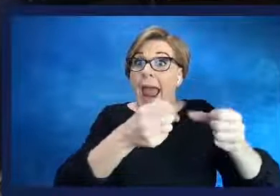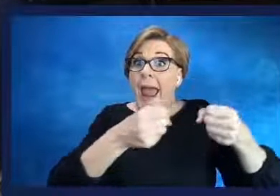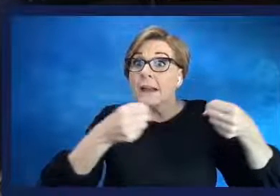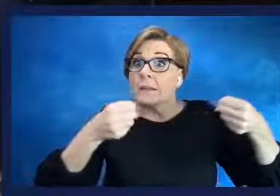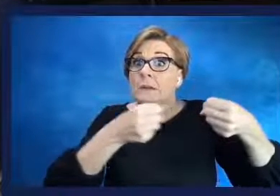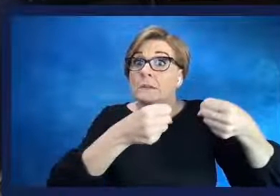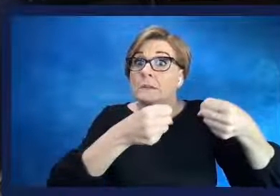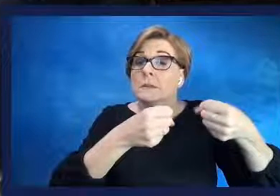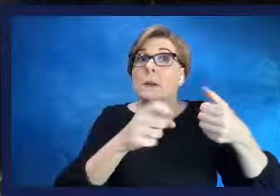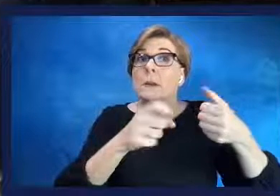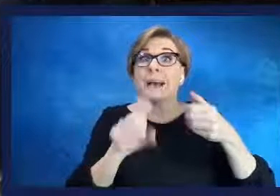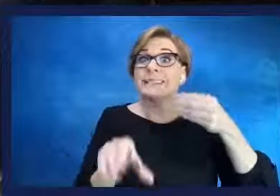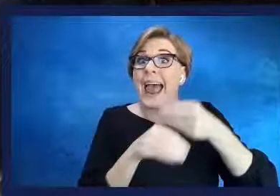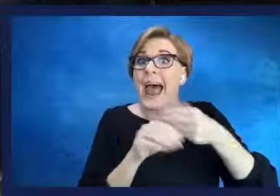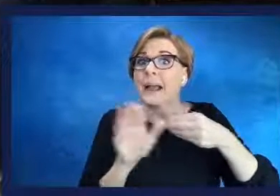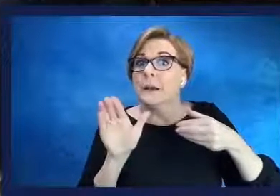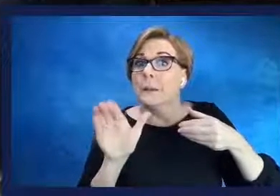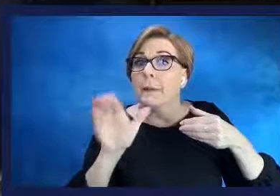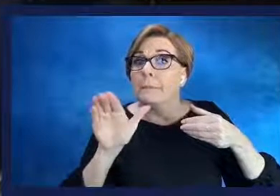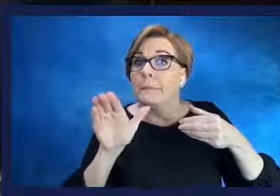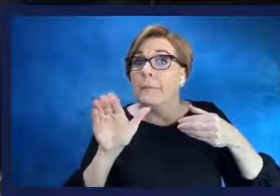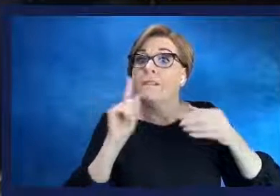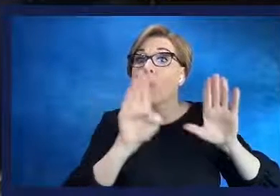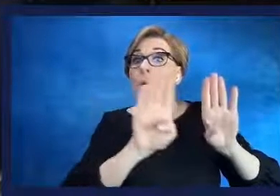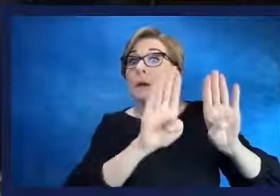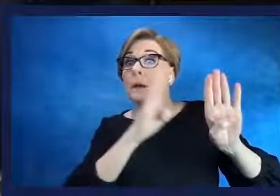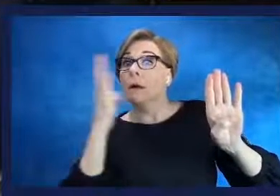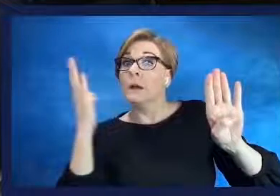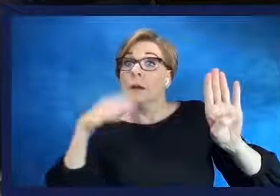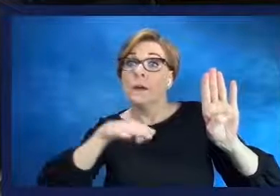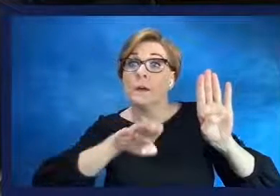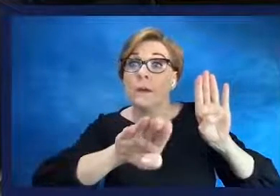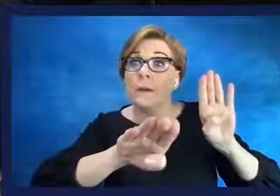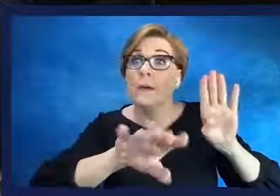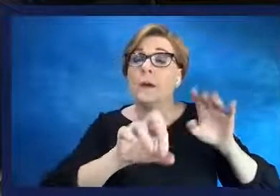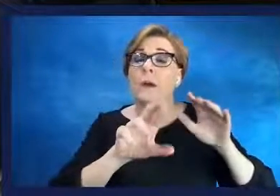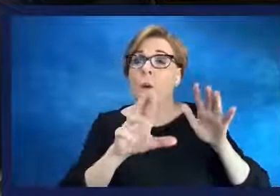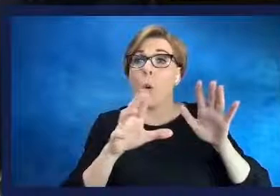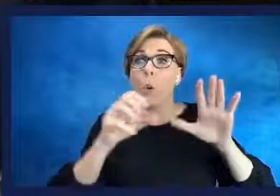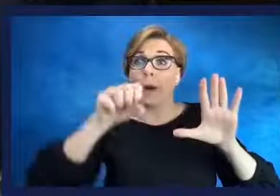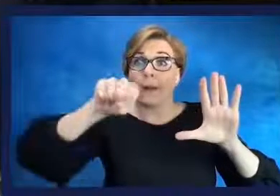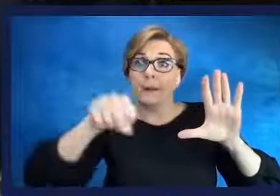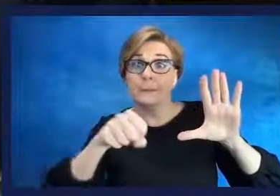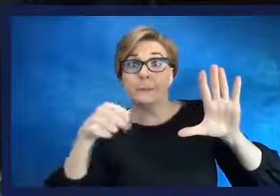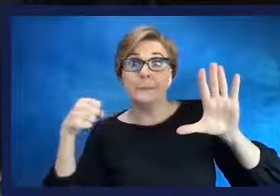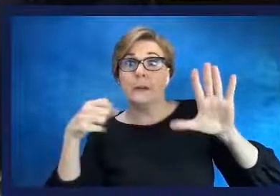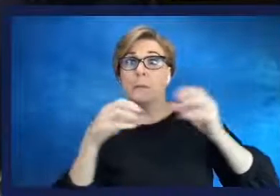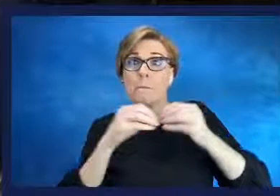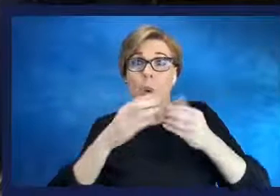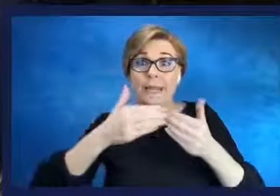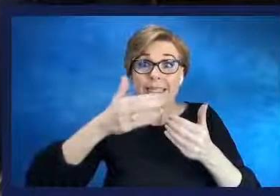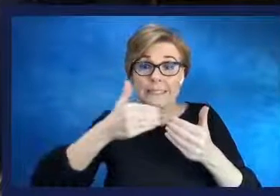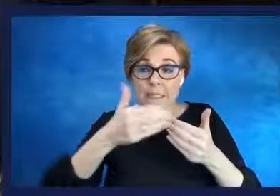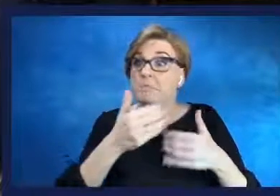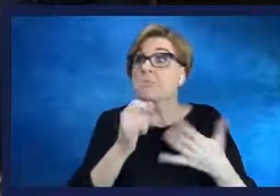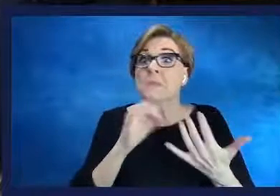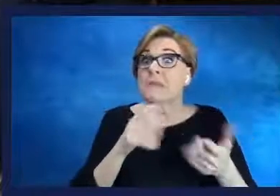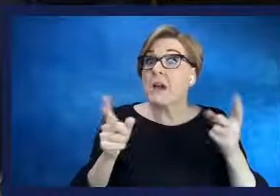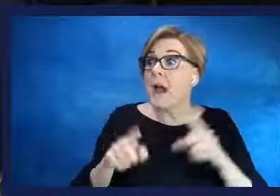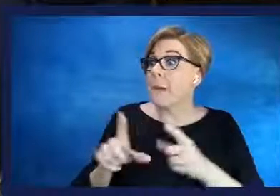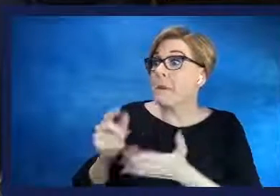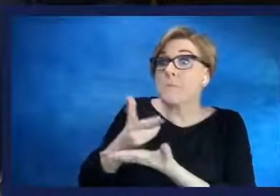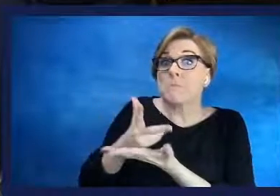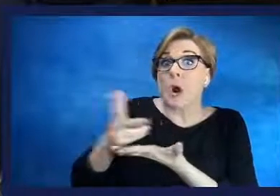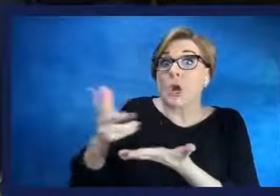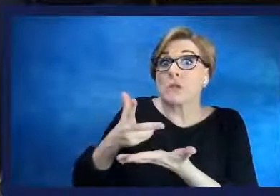to that or an adjustment so that the handle is easier to open, they'll do that. If the parking lot does not have a